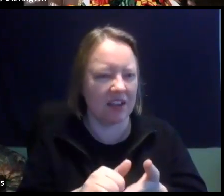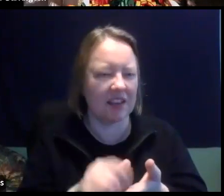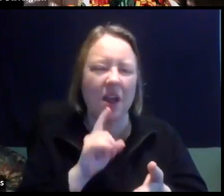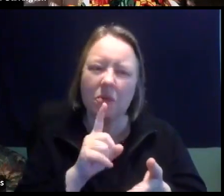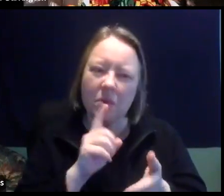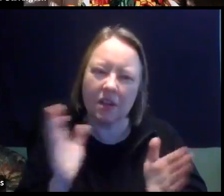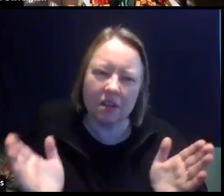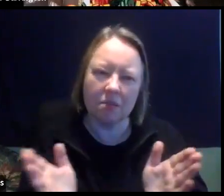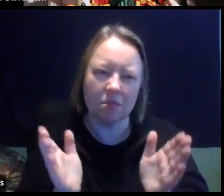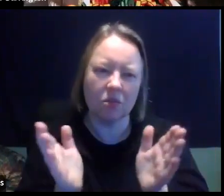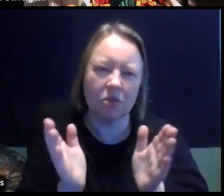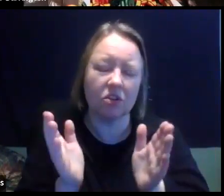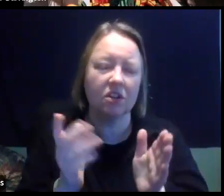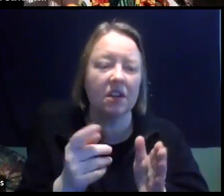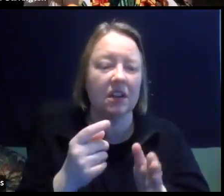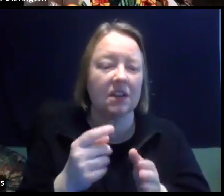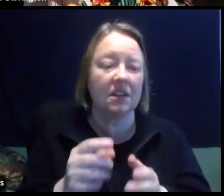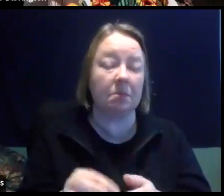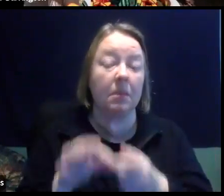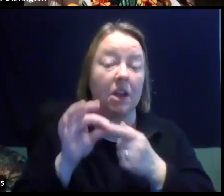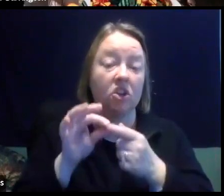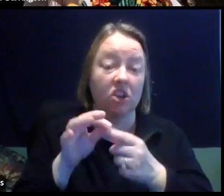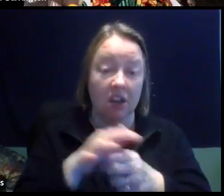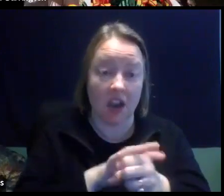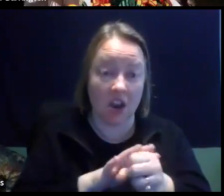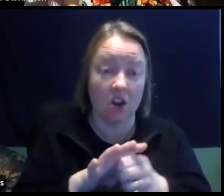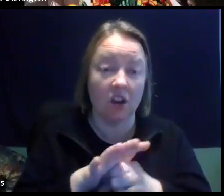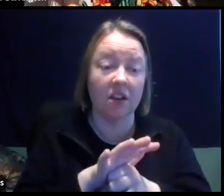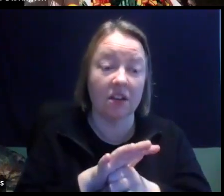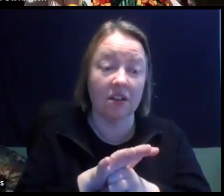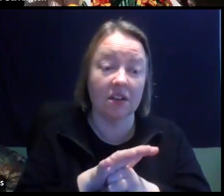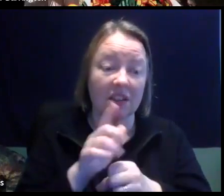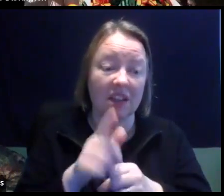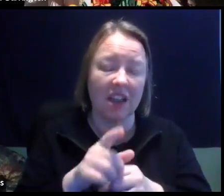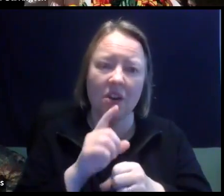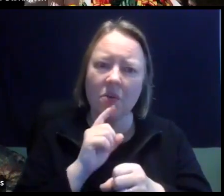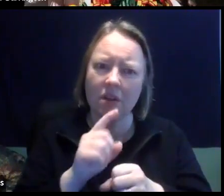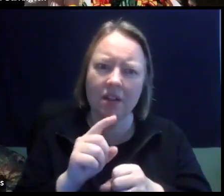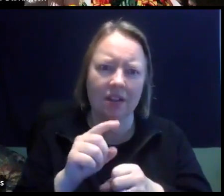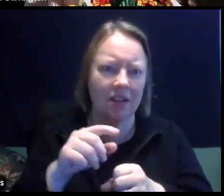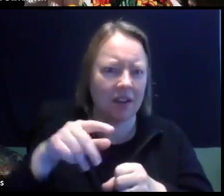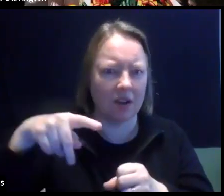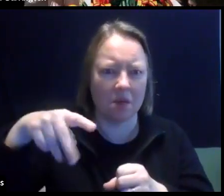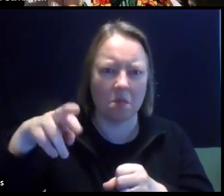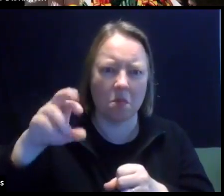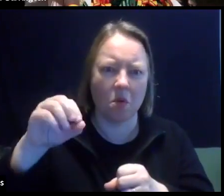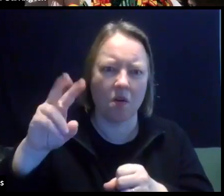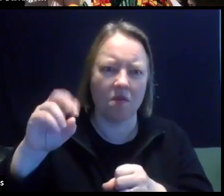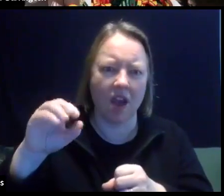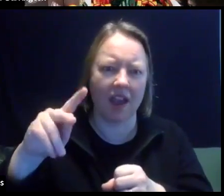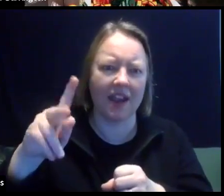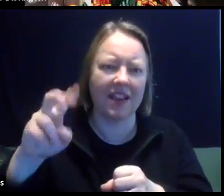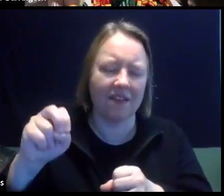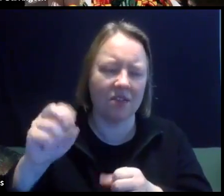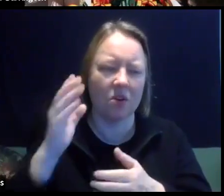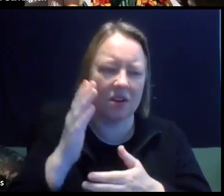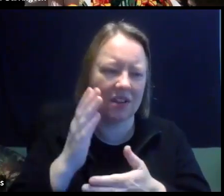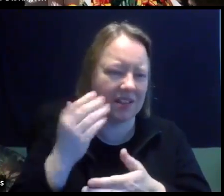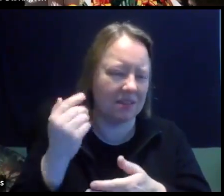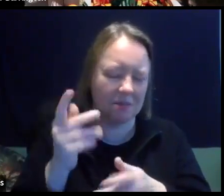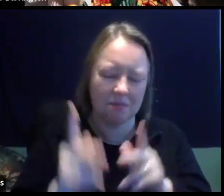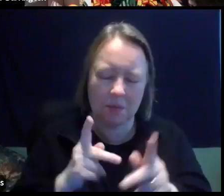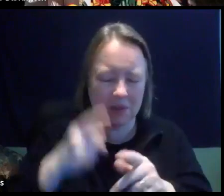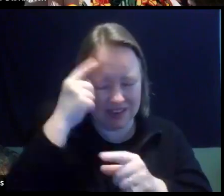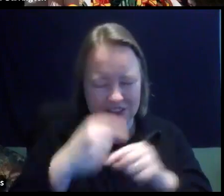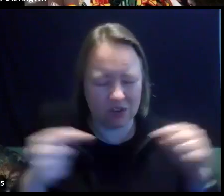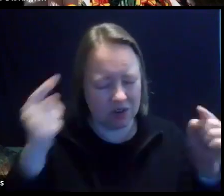push. And especially in areas that are provocative or wrought with some kind of disagreement. The thing